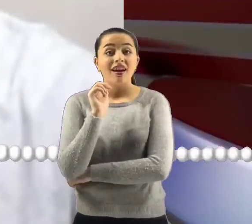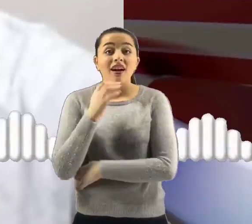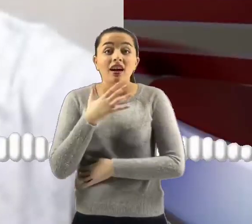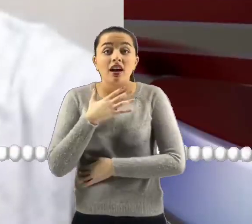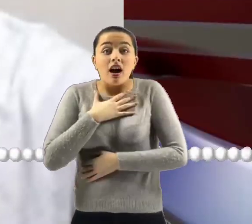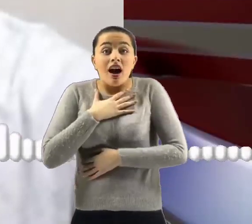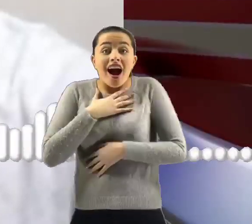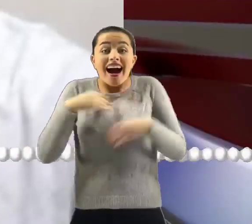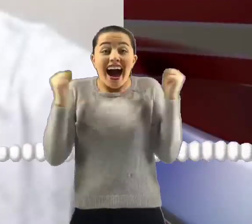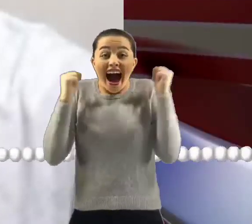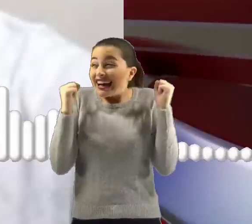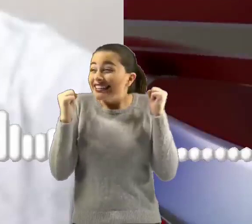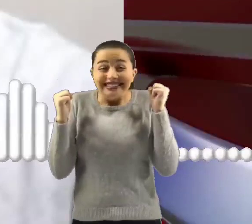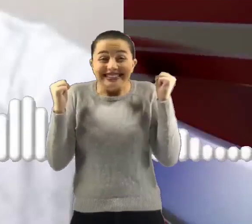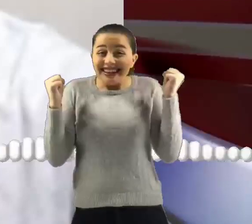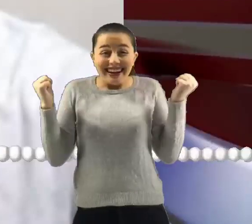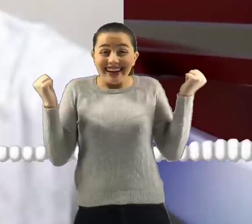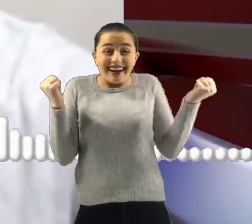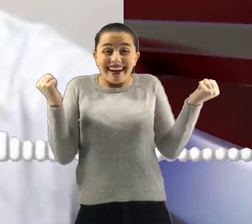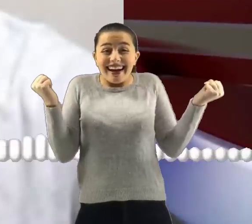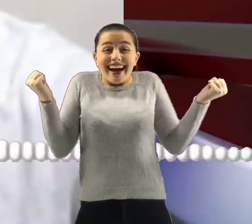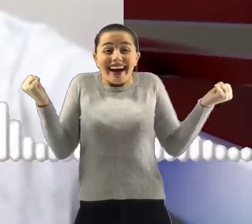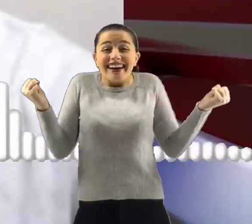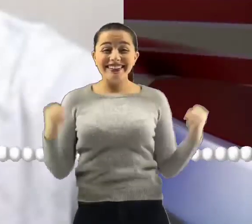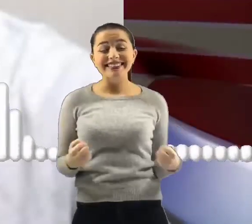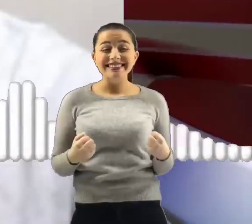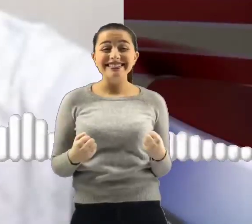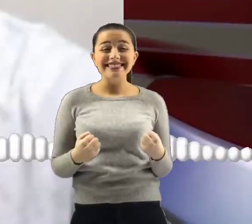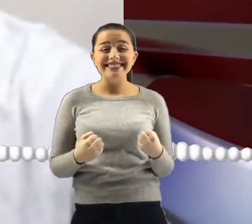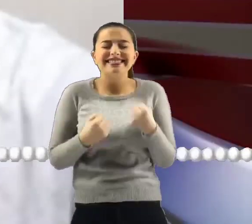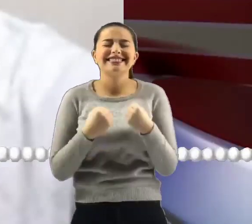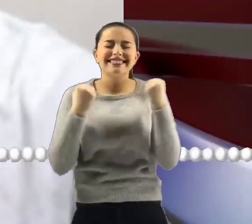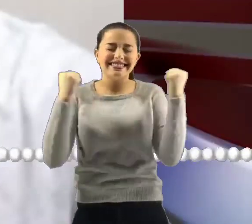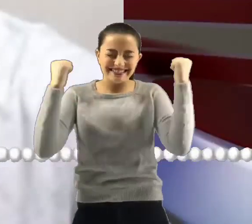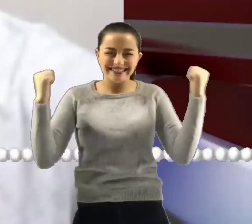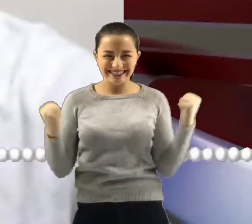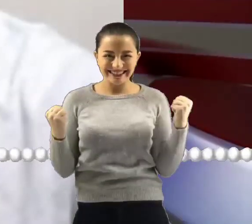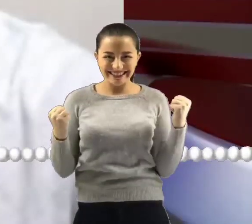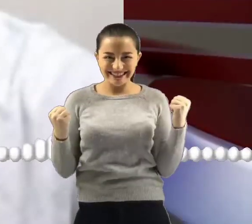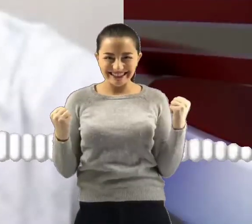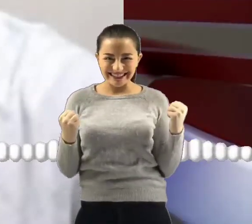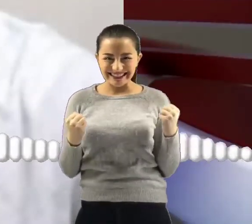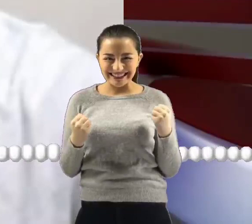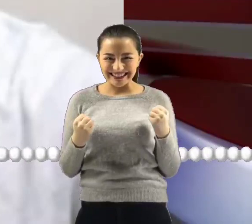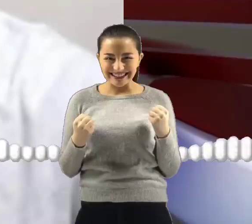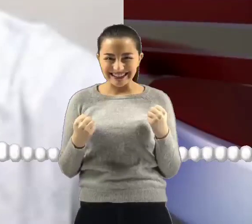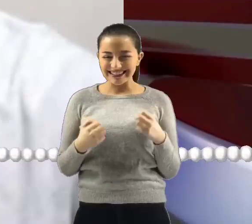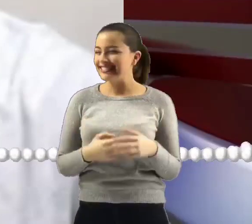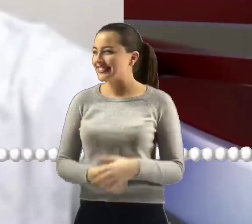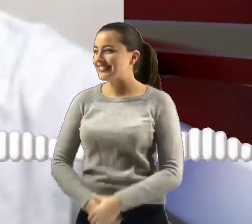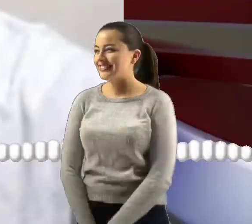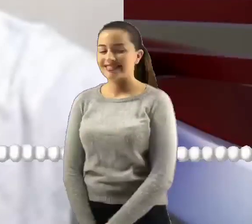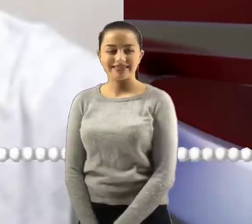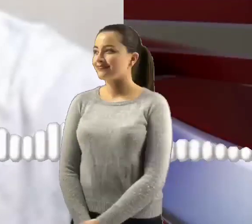interesting video, right? This is one of us, our brother, asking questions. Ndibo, Kaeje, how